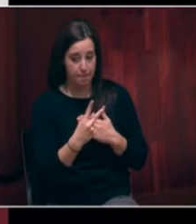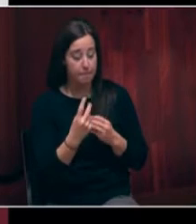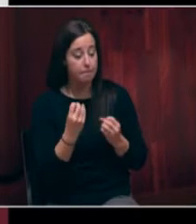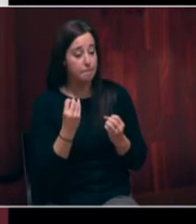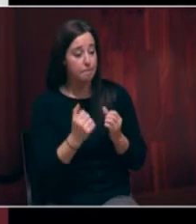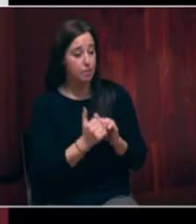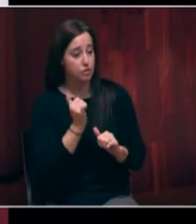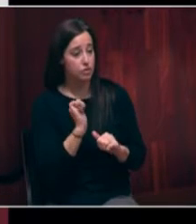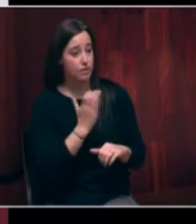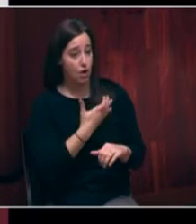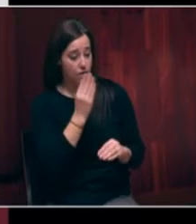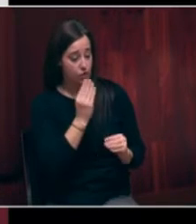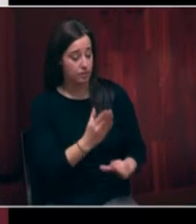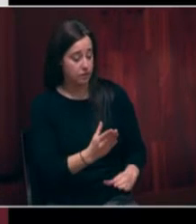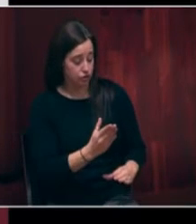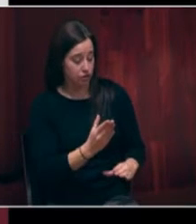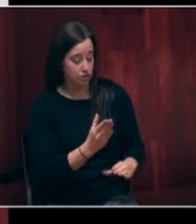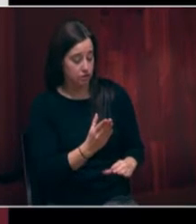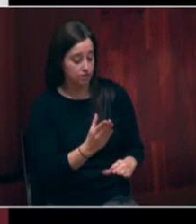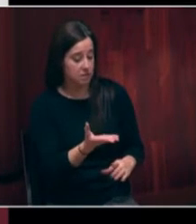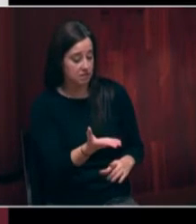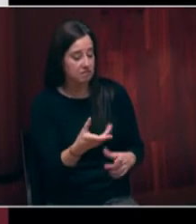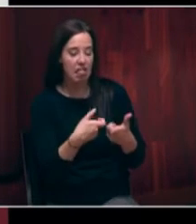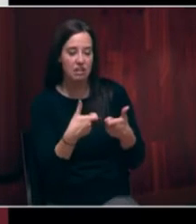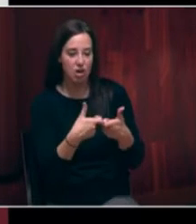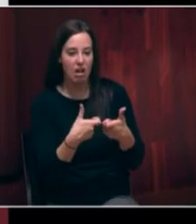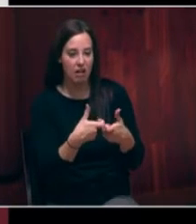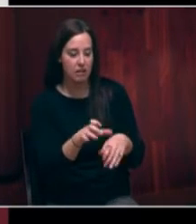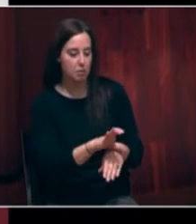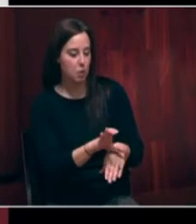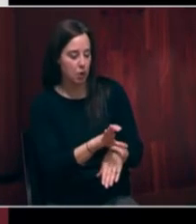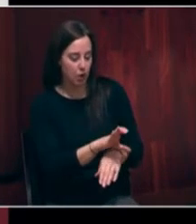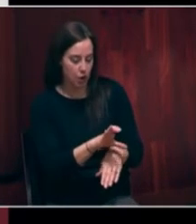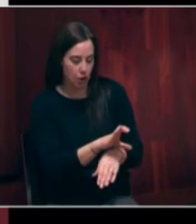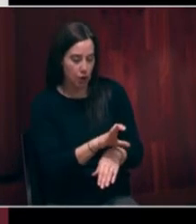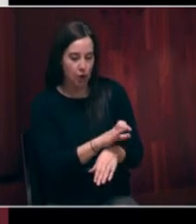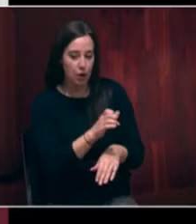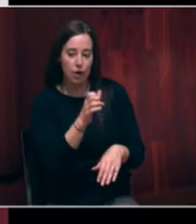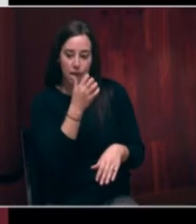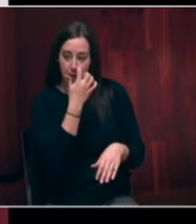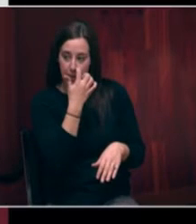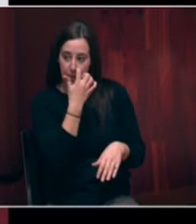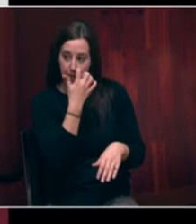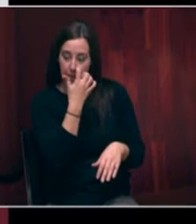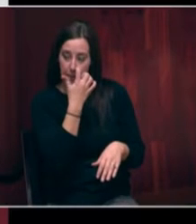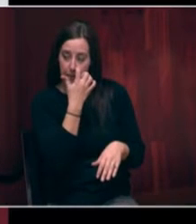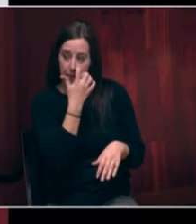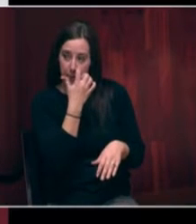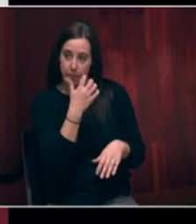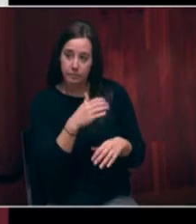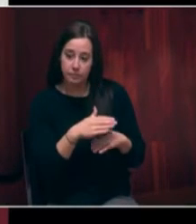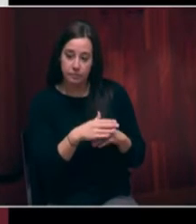information resides in the electronic environment, and it is not possible or it'd be overly burdensome to remark all these information types,